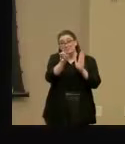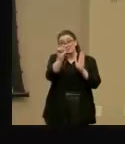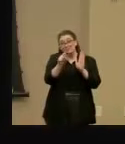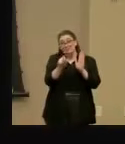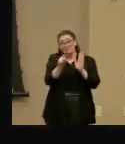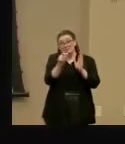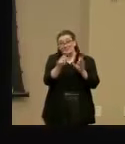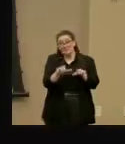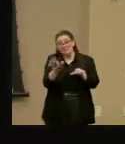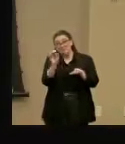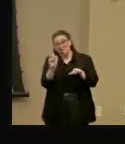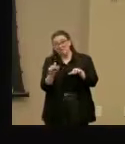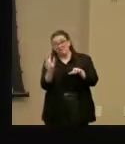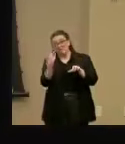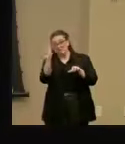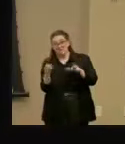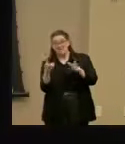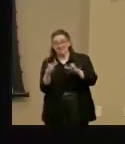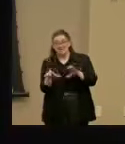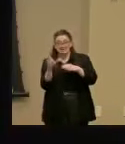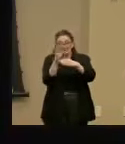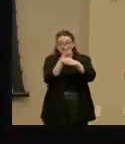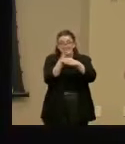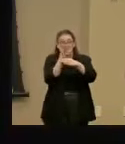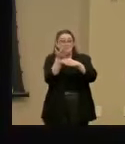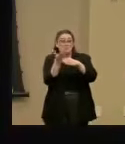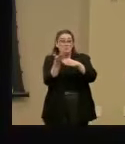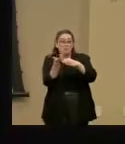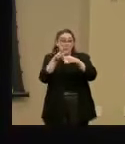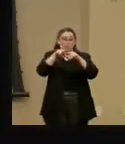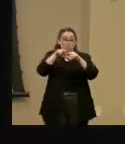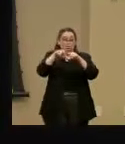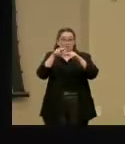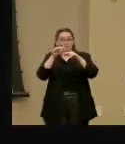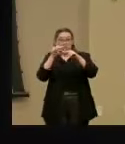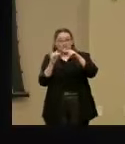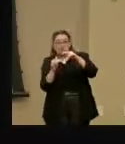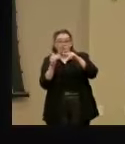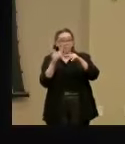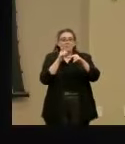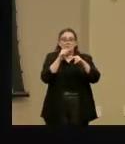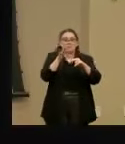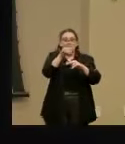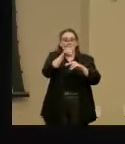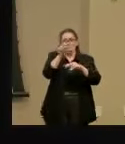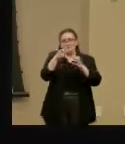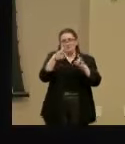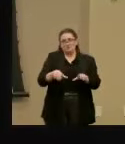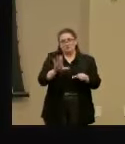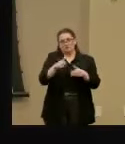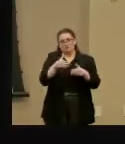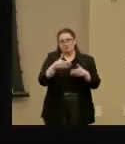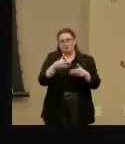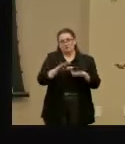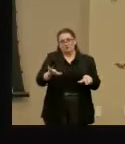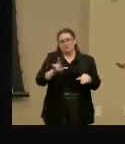chance. So it might fall somewhere in the middle, maybe a touch higher, maybe a touch lower, but it's not going to be a 50% chance.